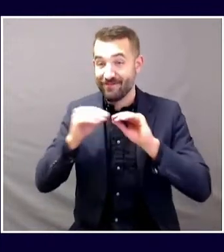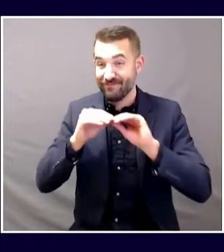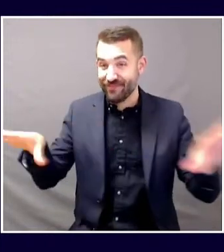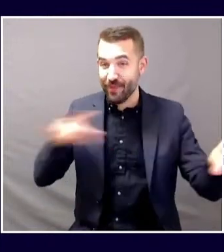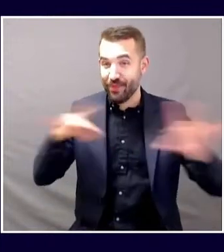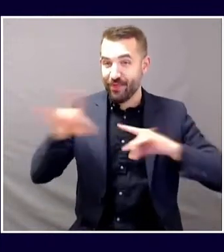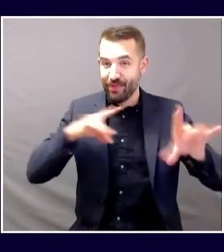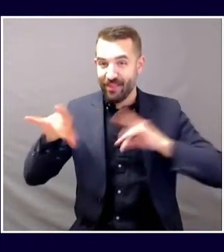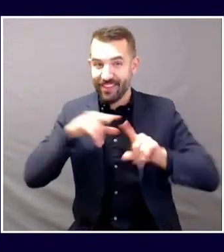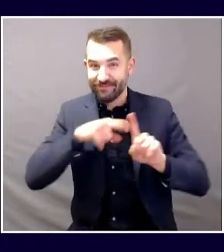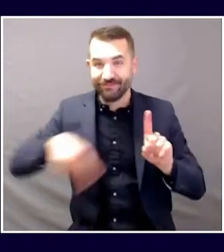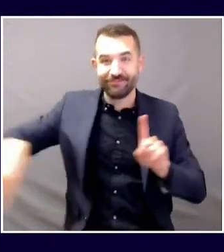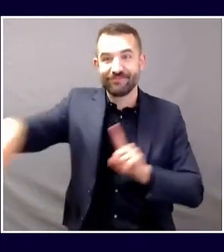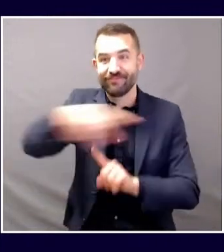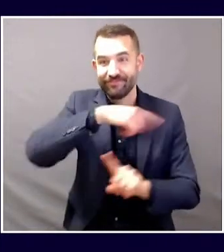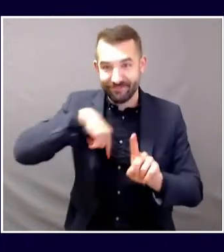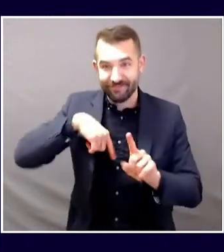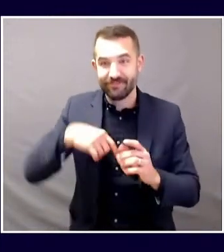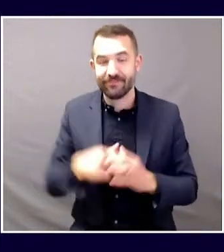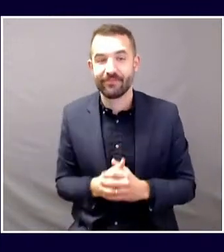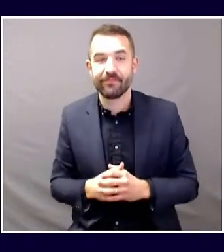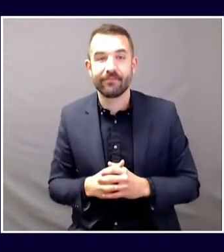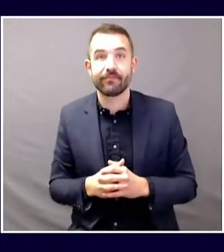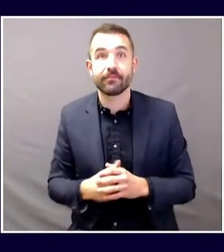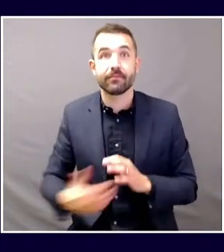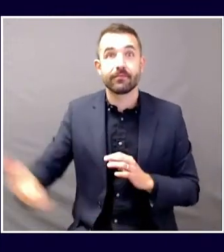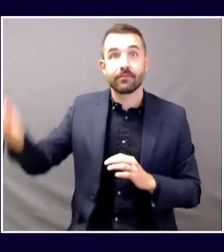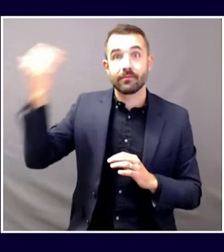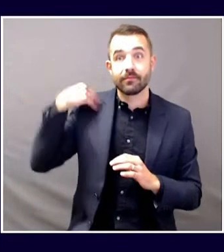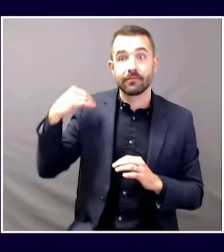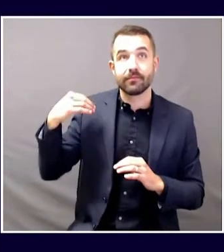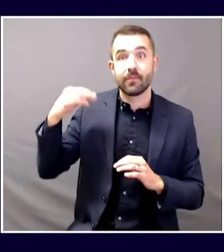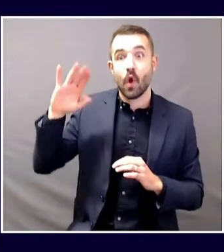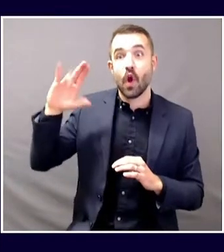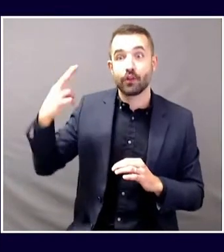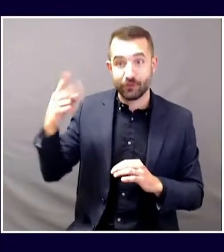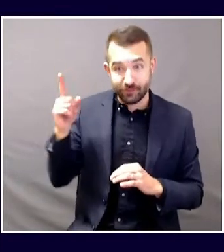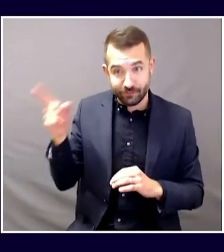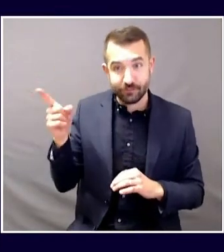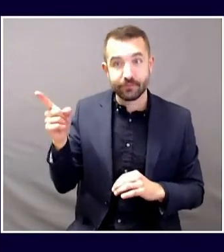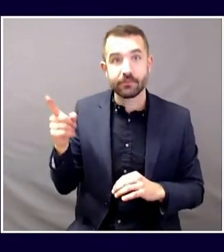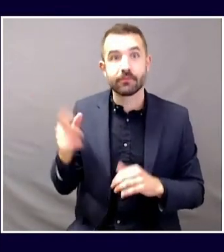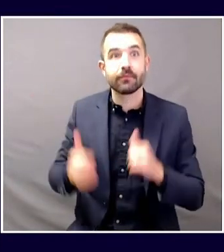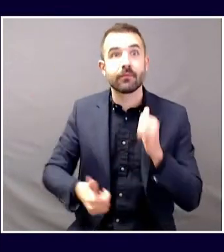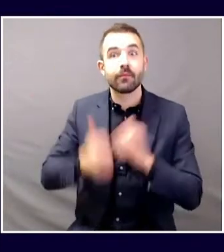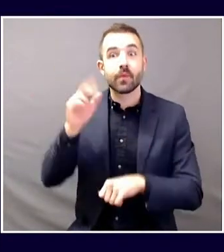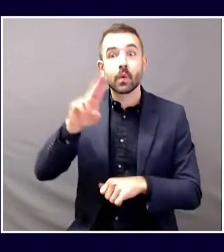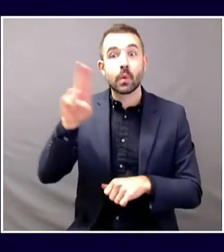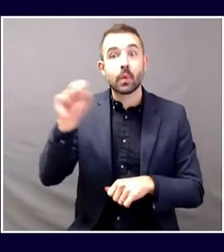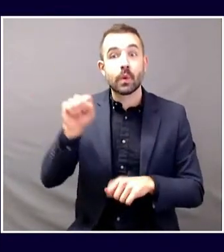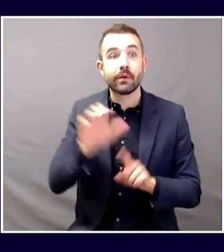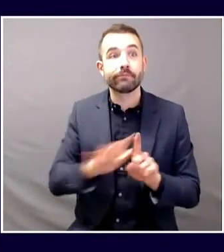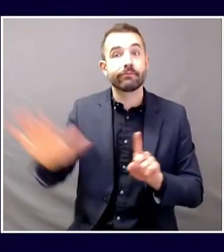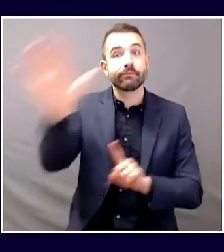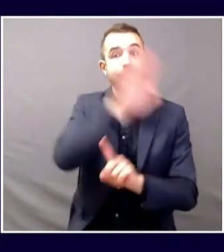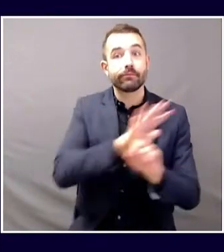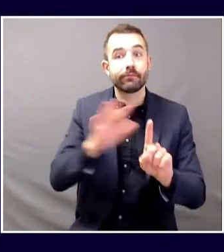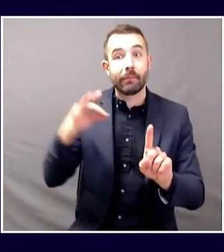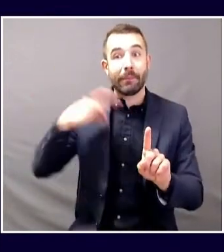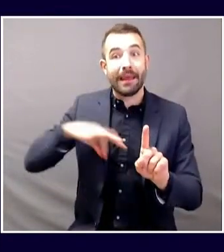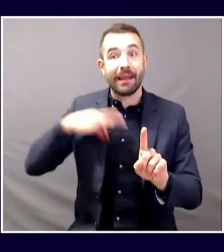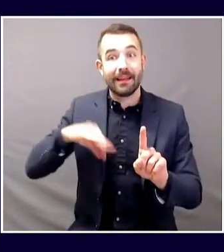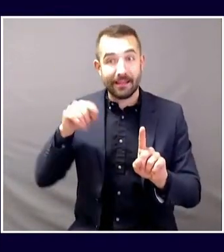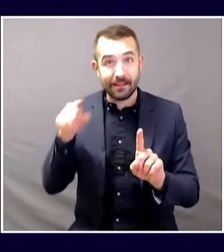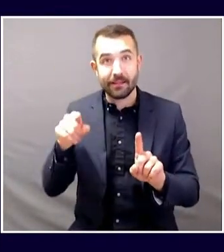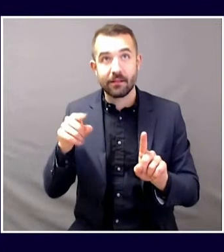Earlier in the outbreak, many of the cases we saw in the United States, as well as in Maine, were in urban